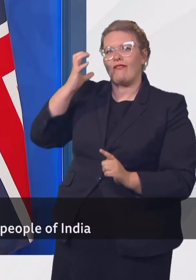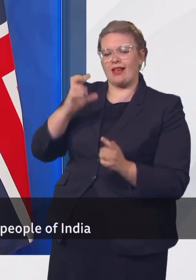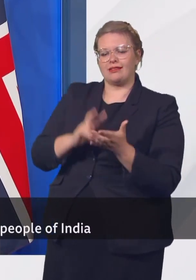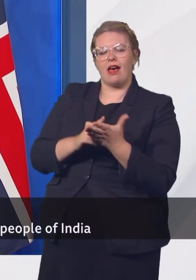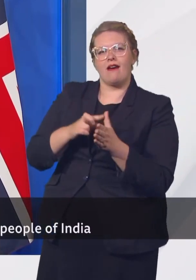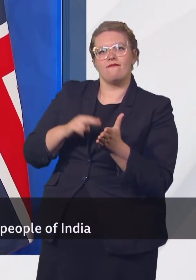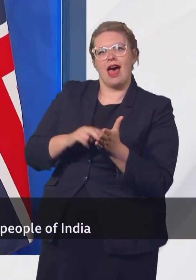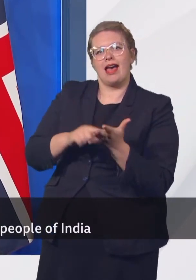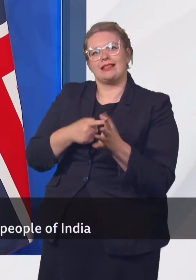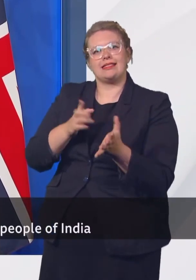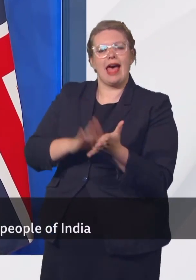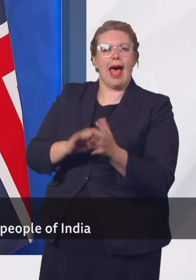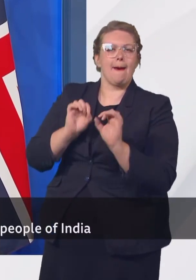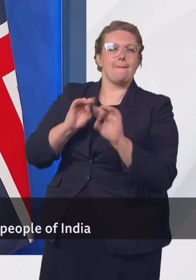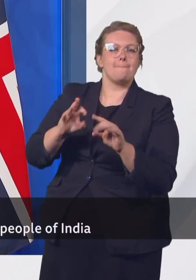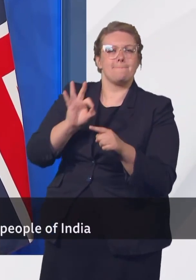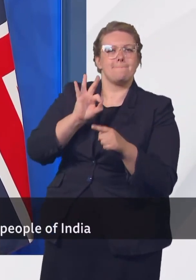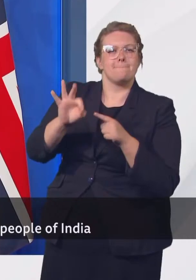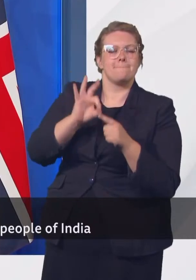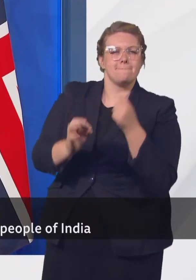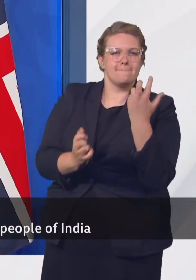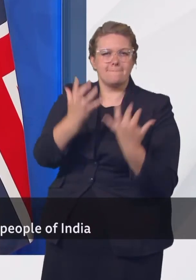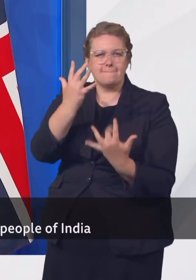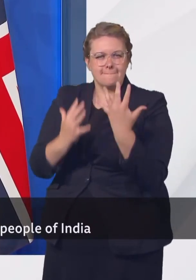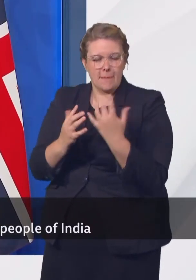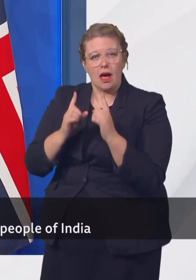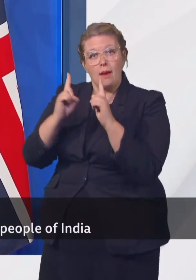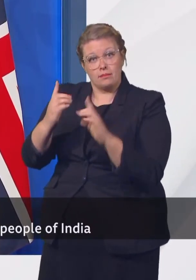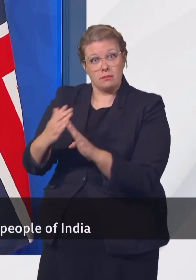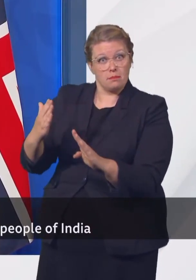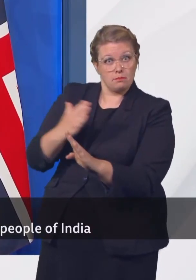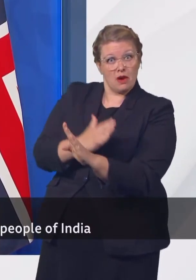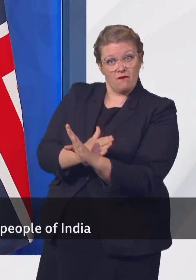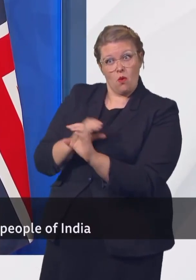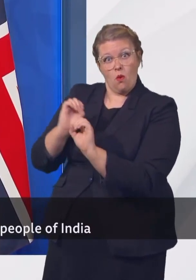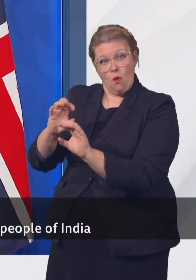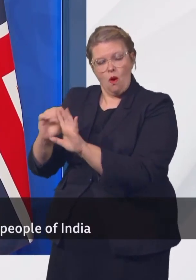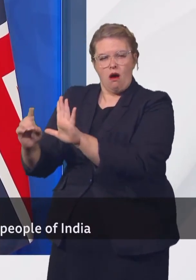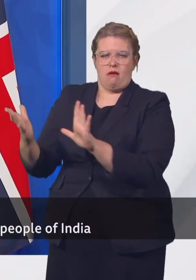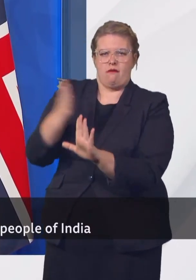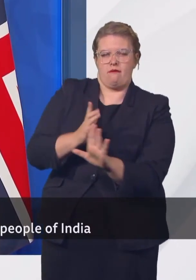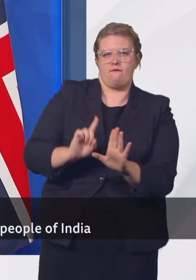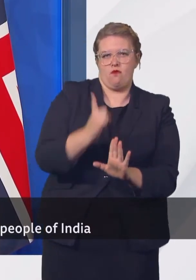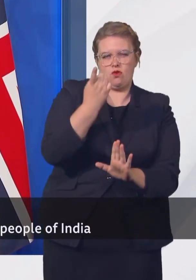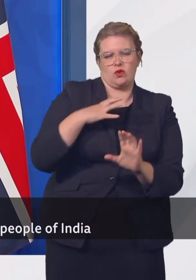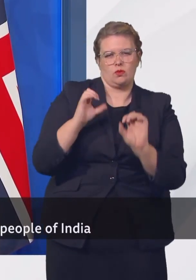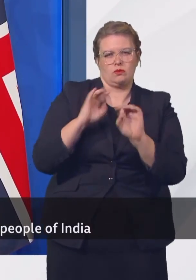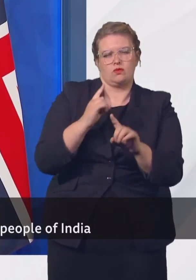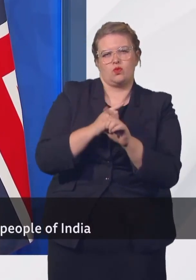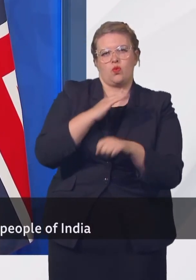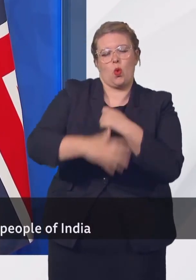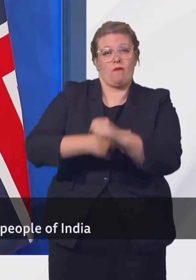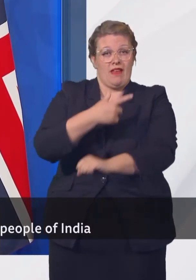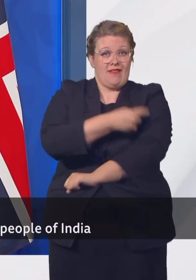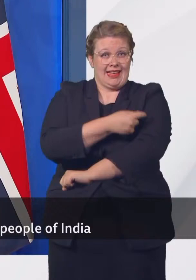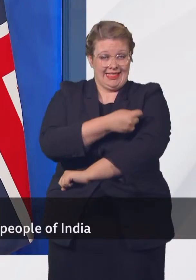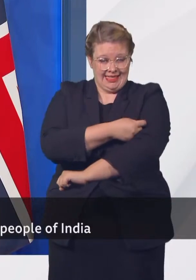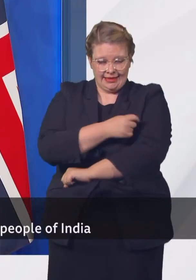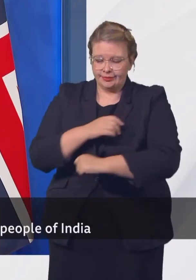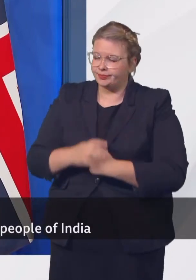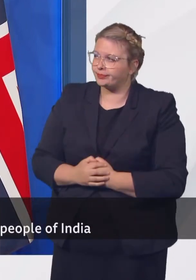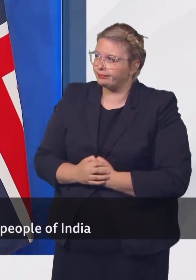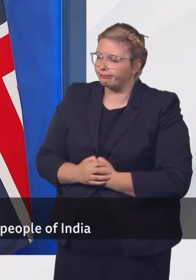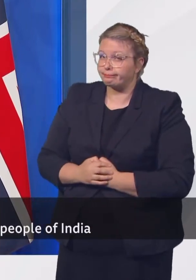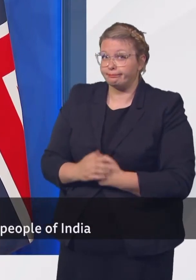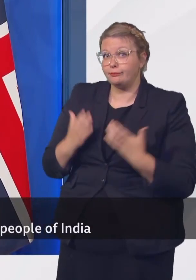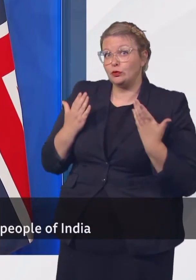but just before we do, I want to give an update on the vaccination programme. This morning we published new data